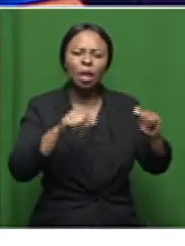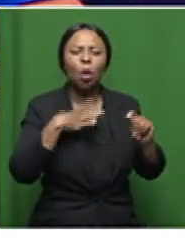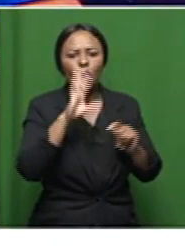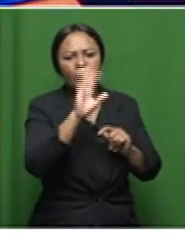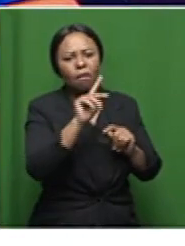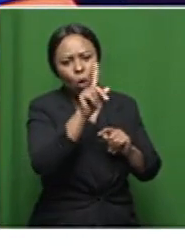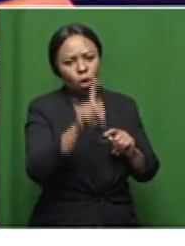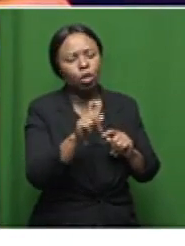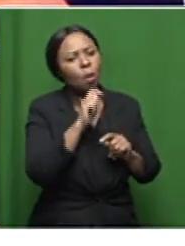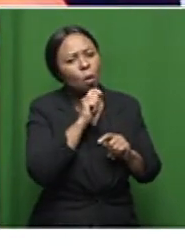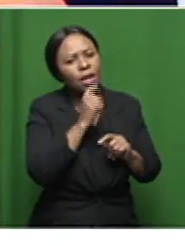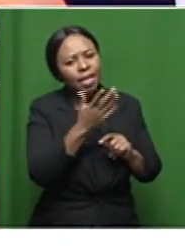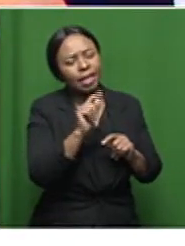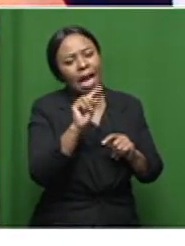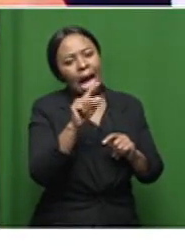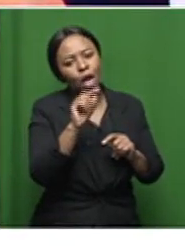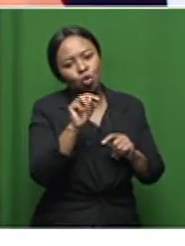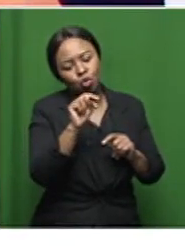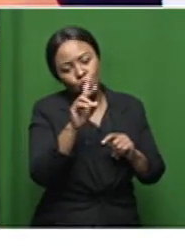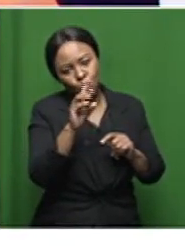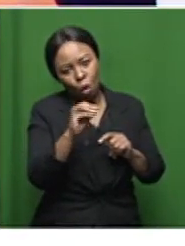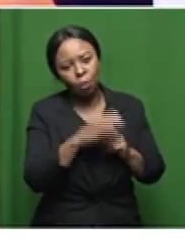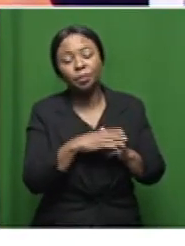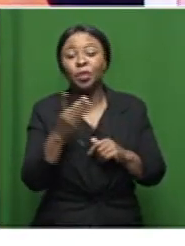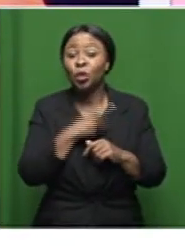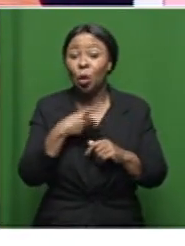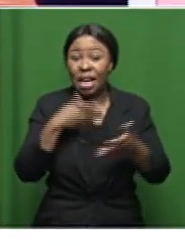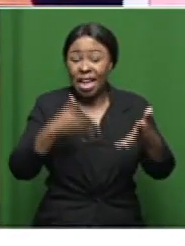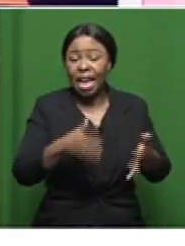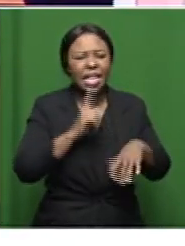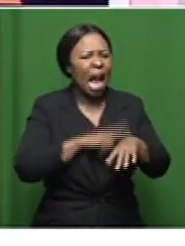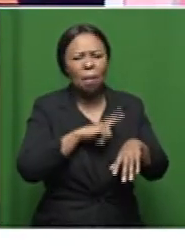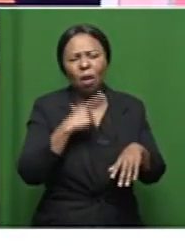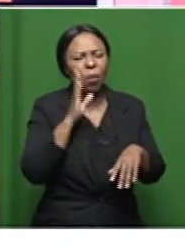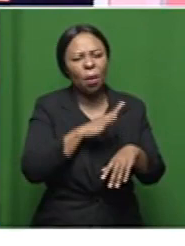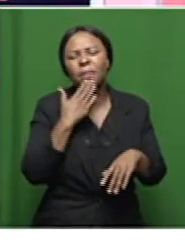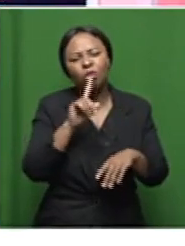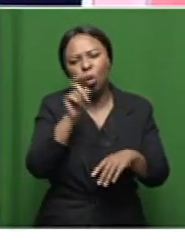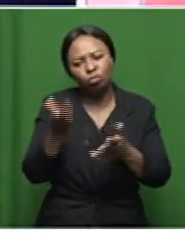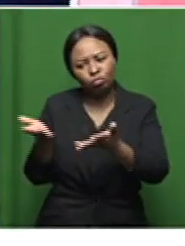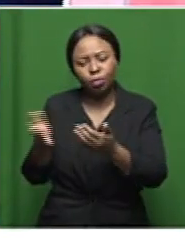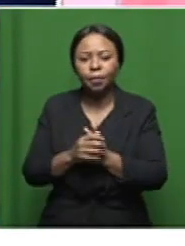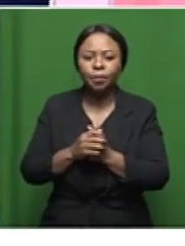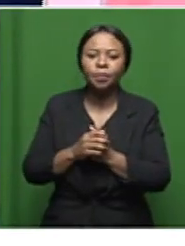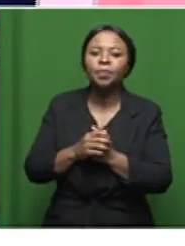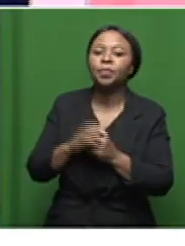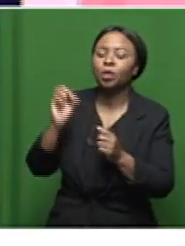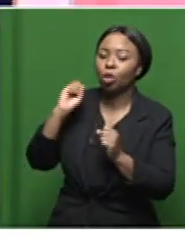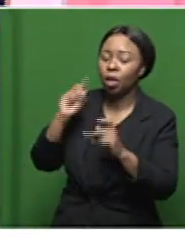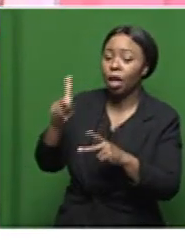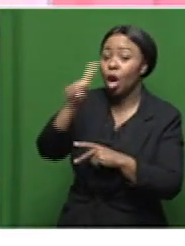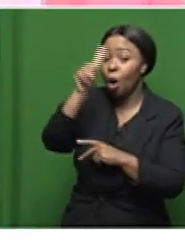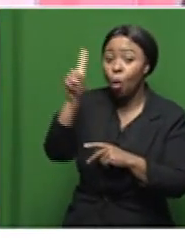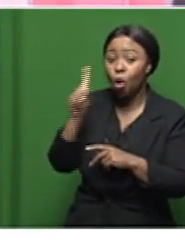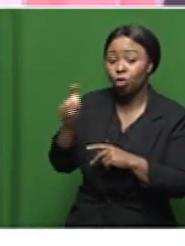morning. Morning. Yes, the doc is here. We don't have a lot of time. Please ask your question. Okay, my question